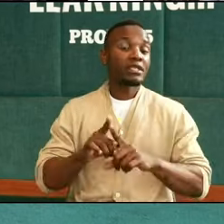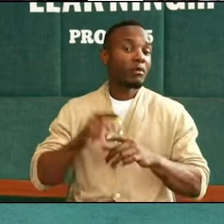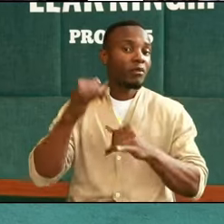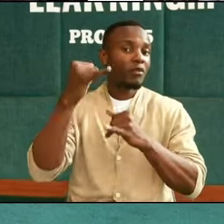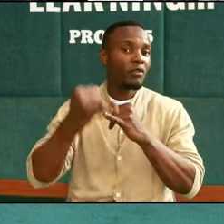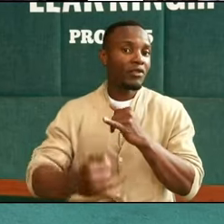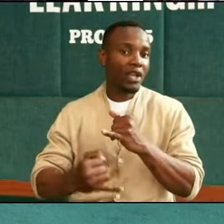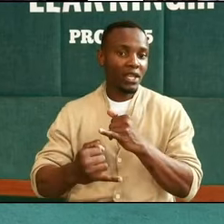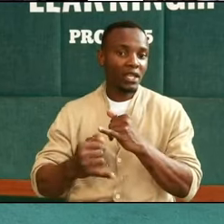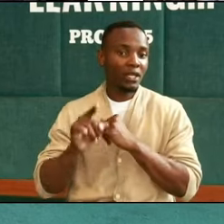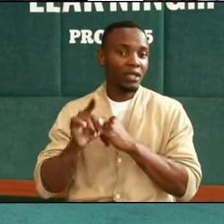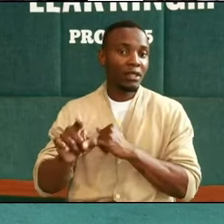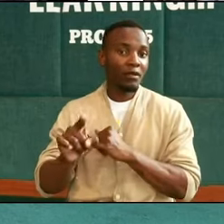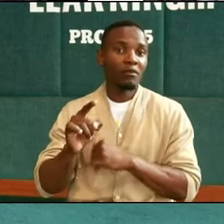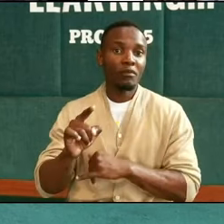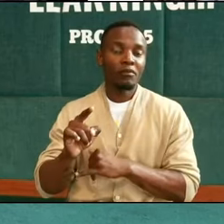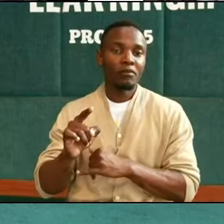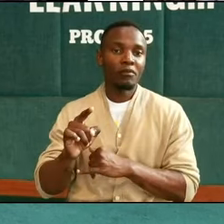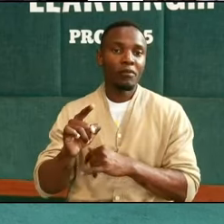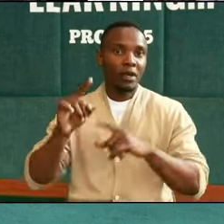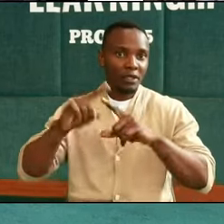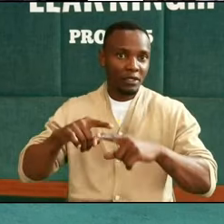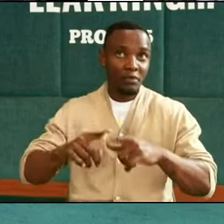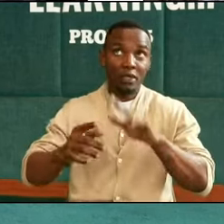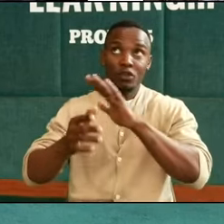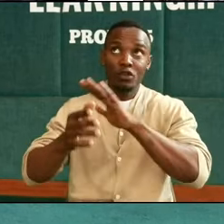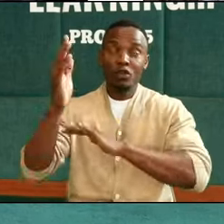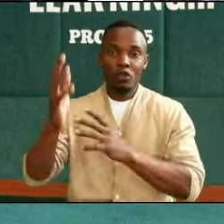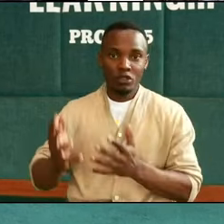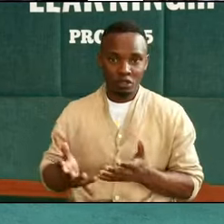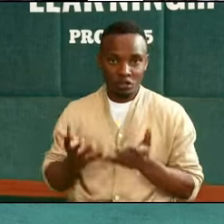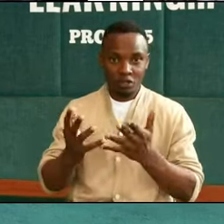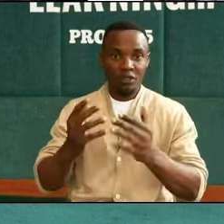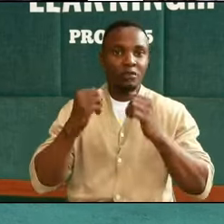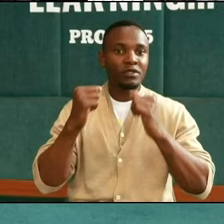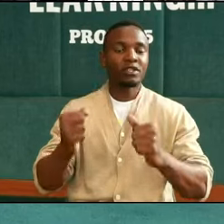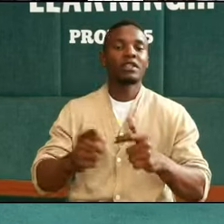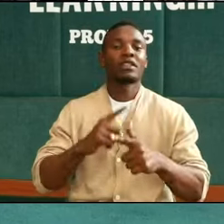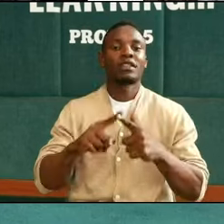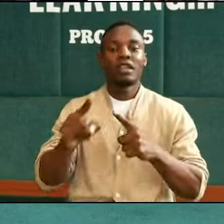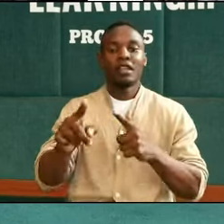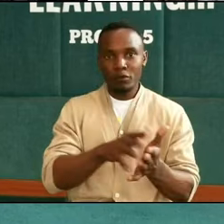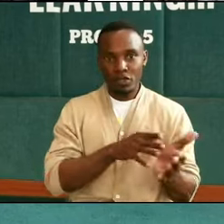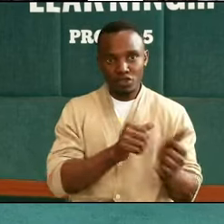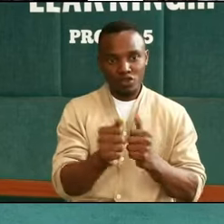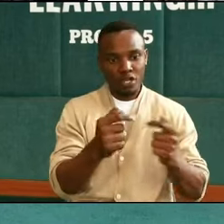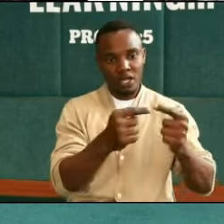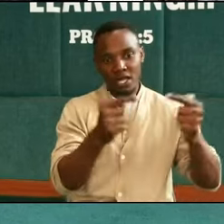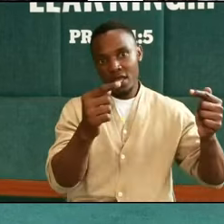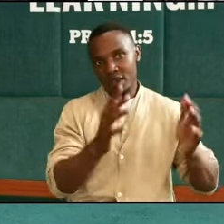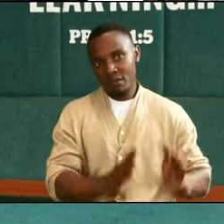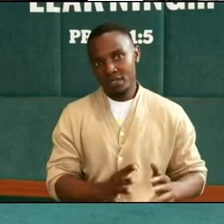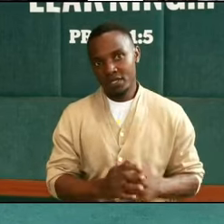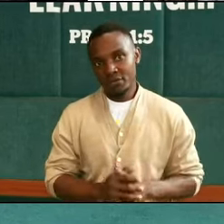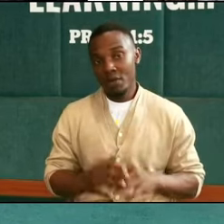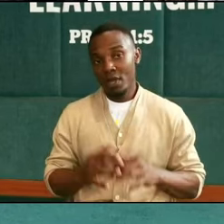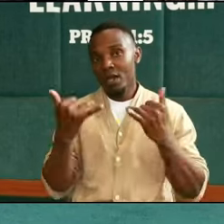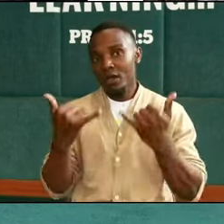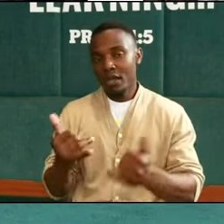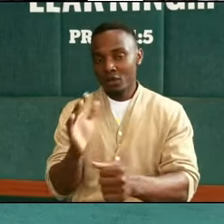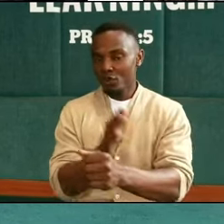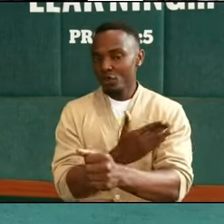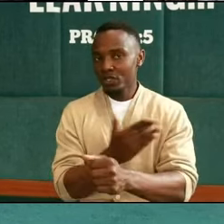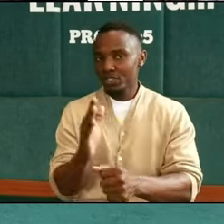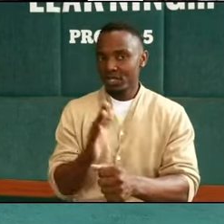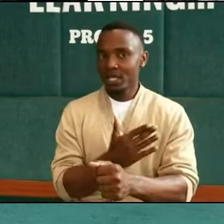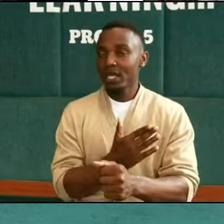more time. And he was able to destroy the enemies. So we'll sing one more song about Jesus being with us